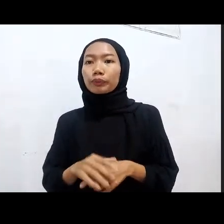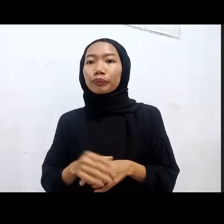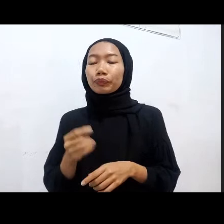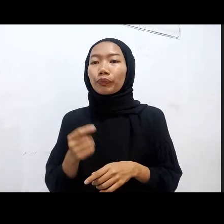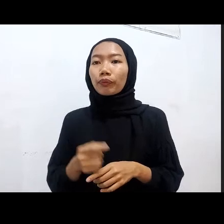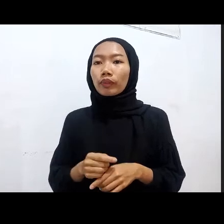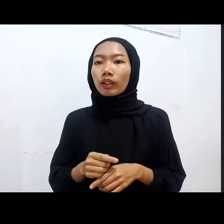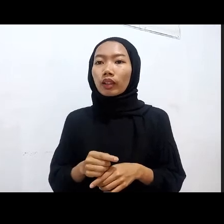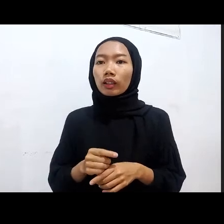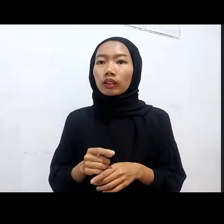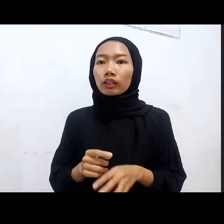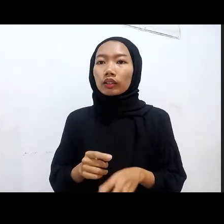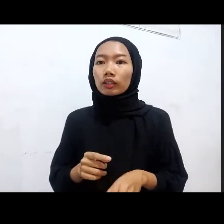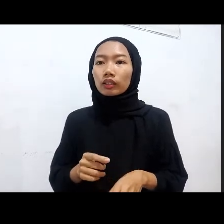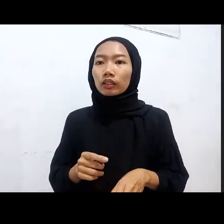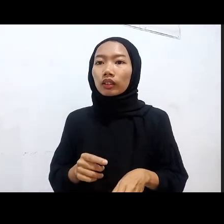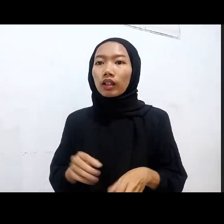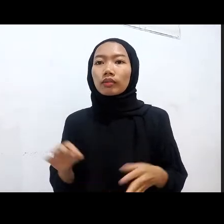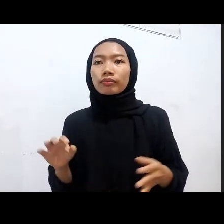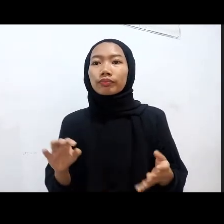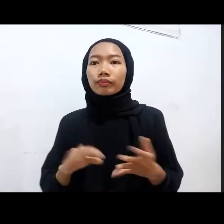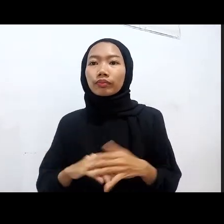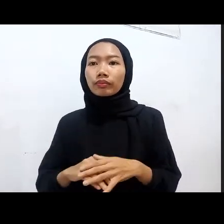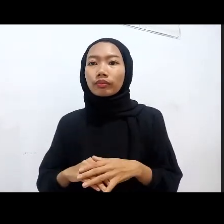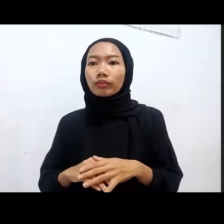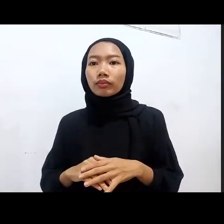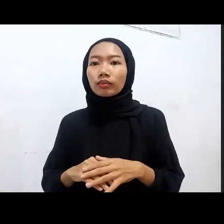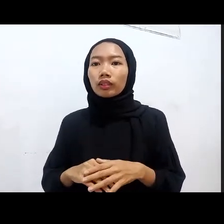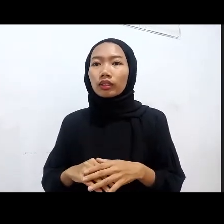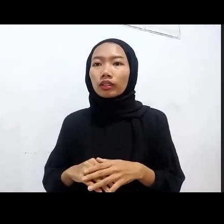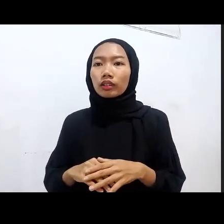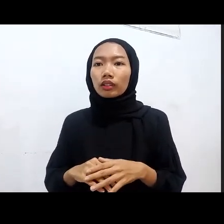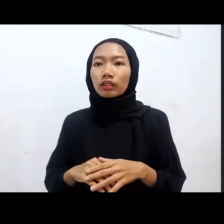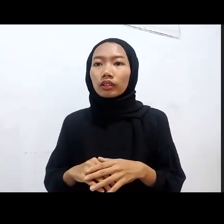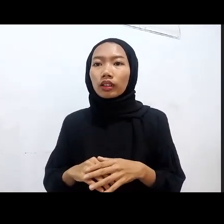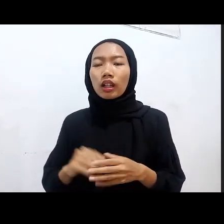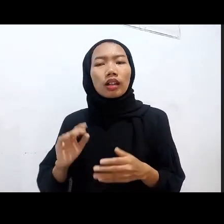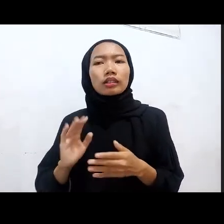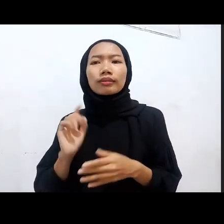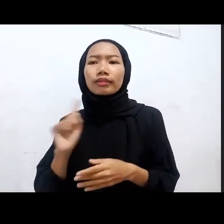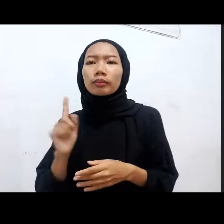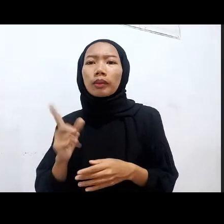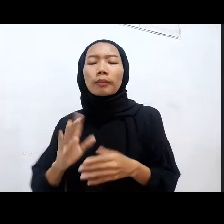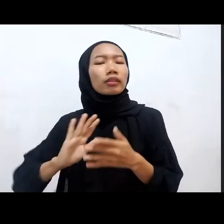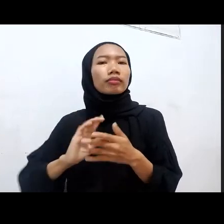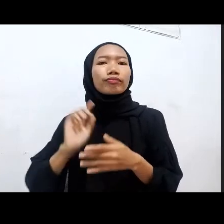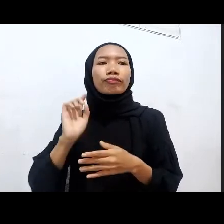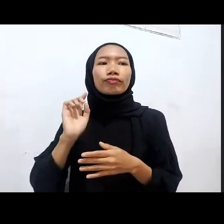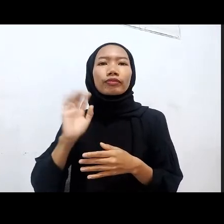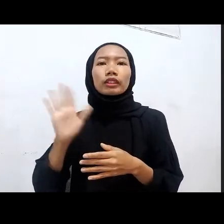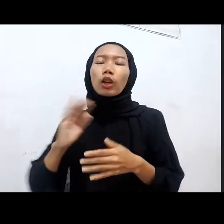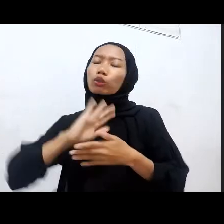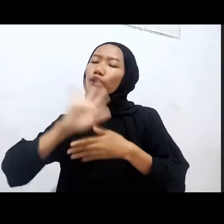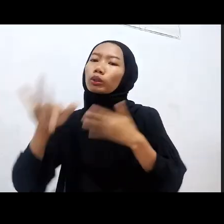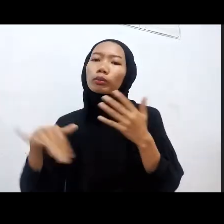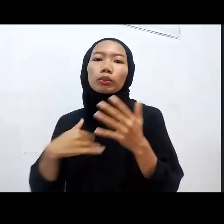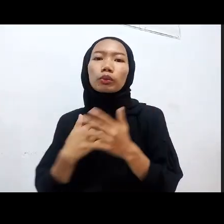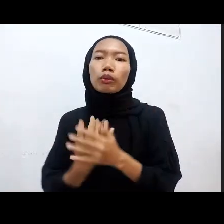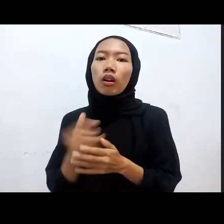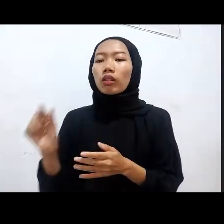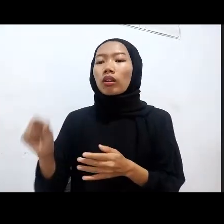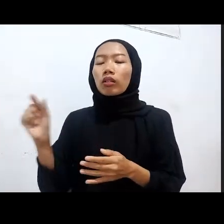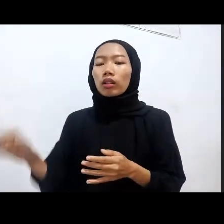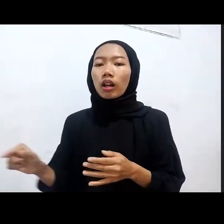many people, not everyone, if they can't get to the door of the office, that's an accessibility issue,